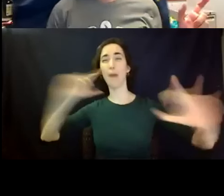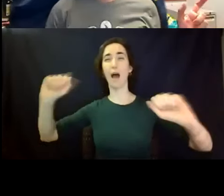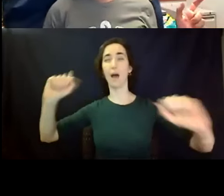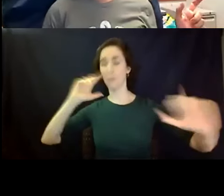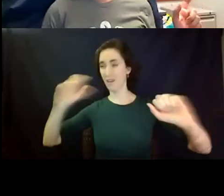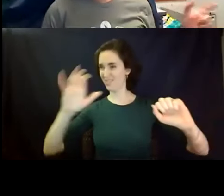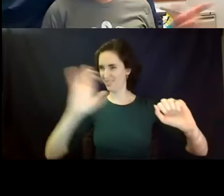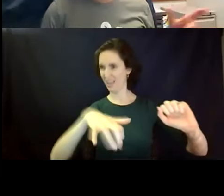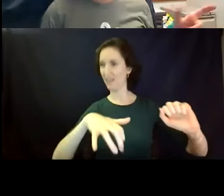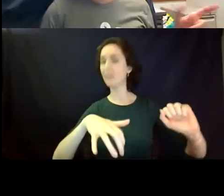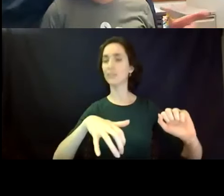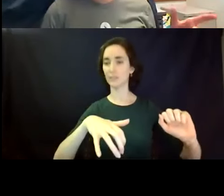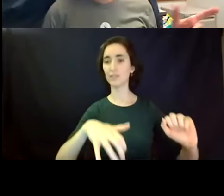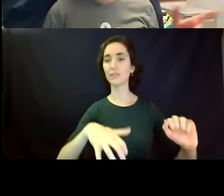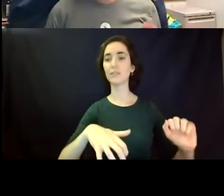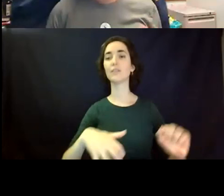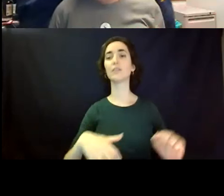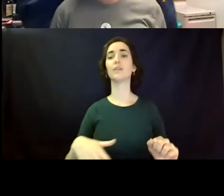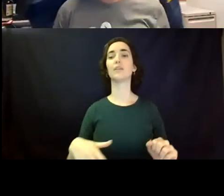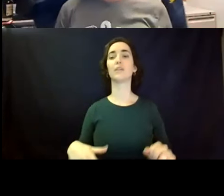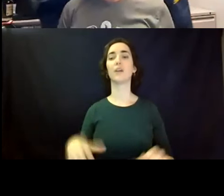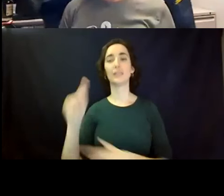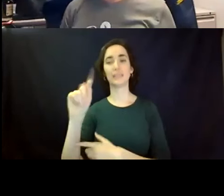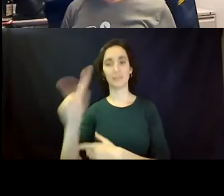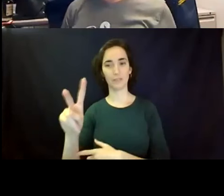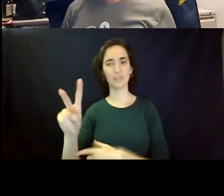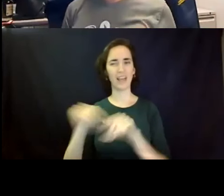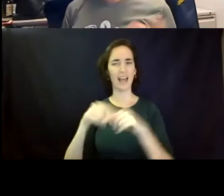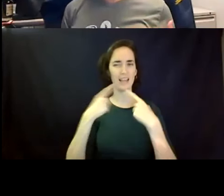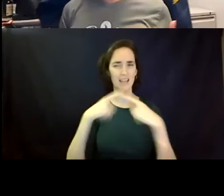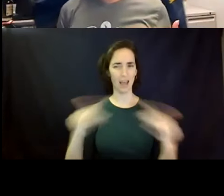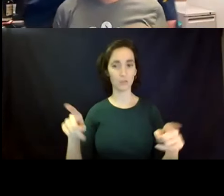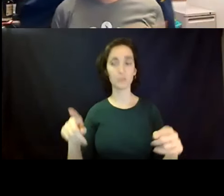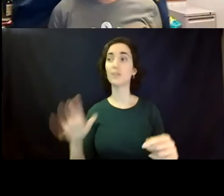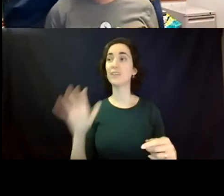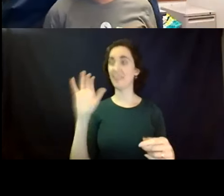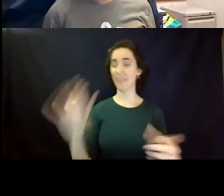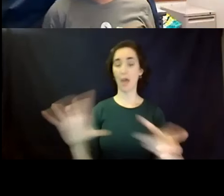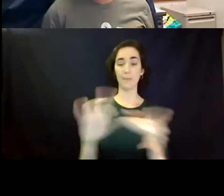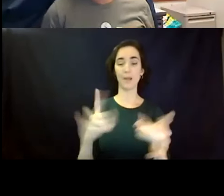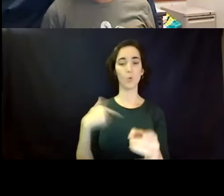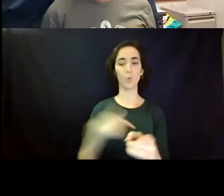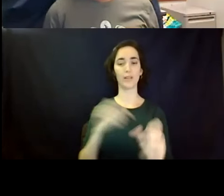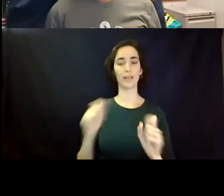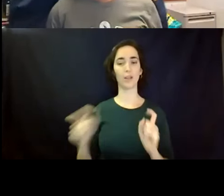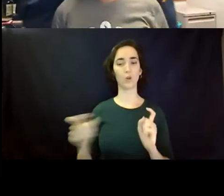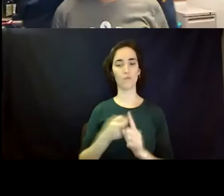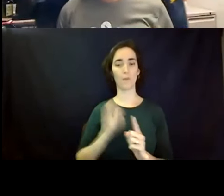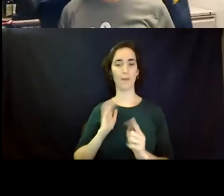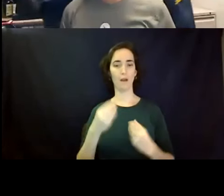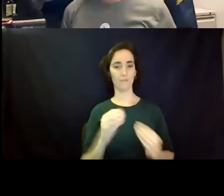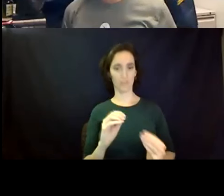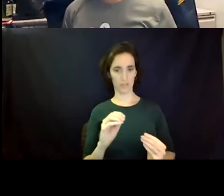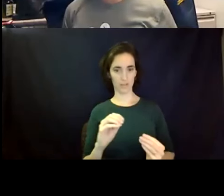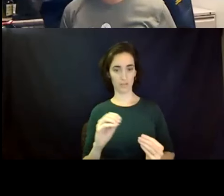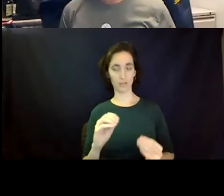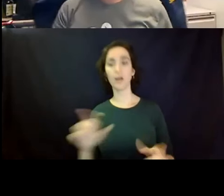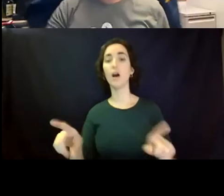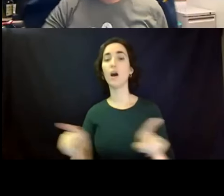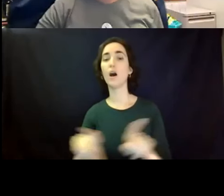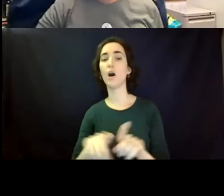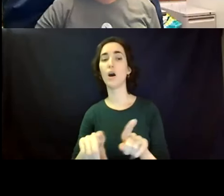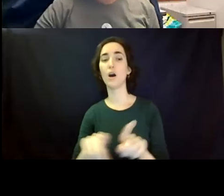and come through on your TV. We can control those messages here from our office. And we also have